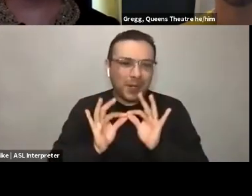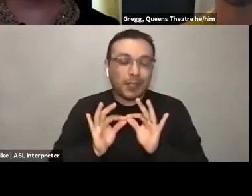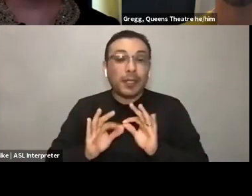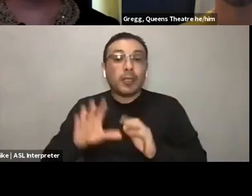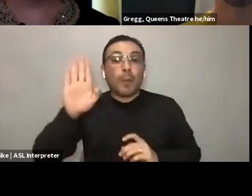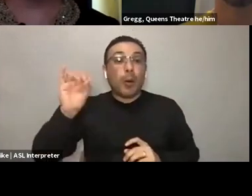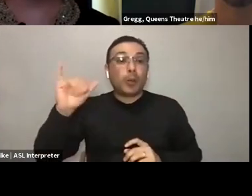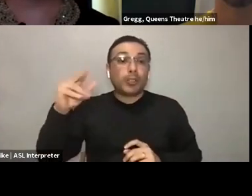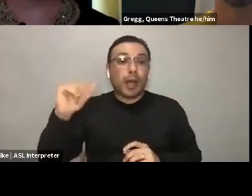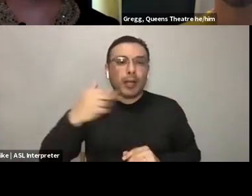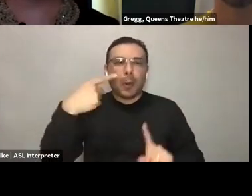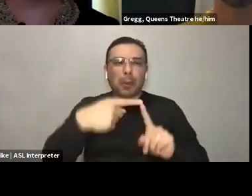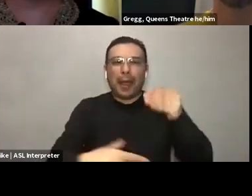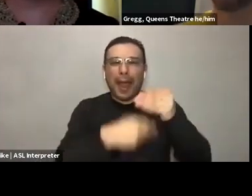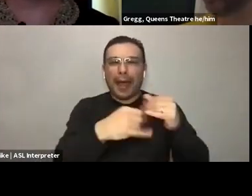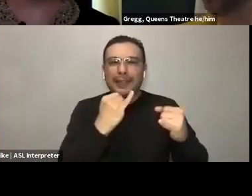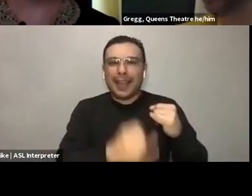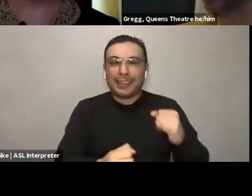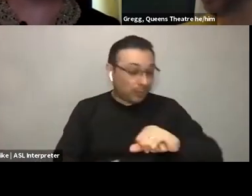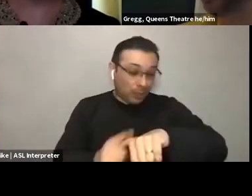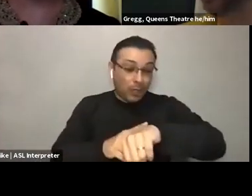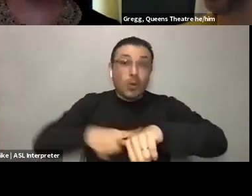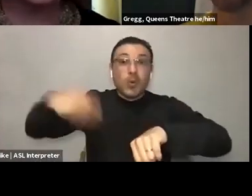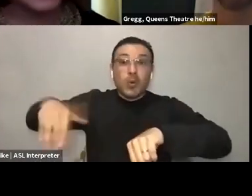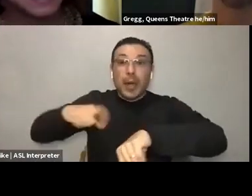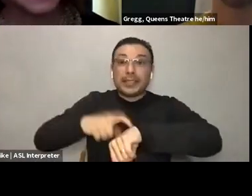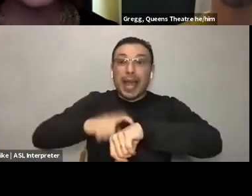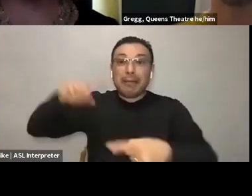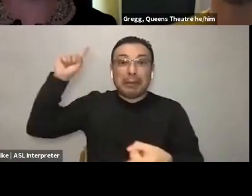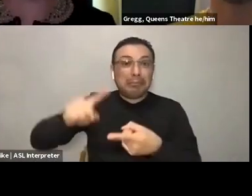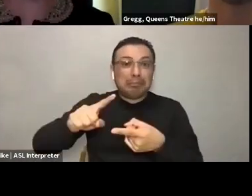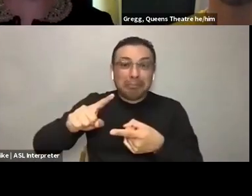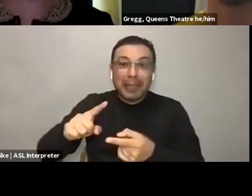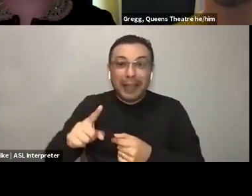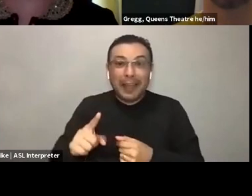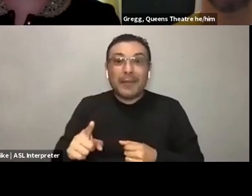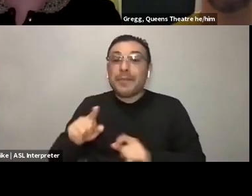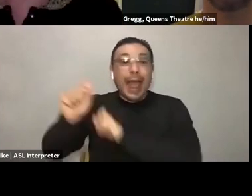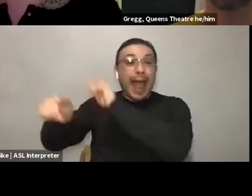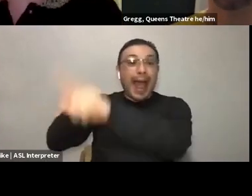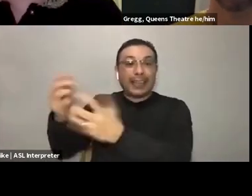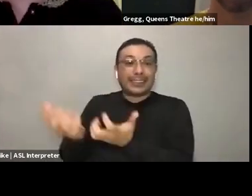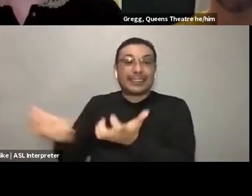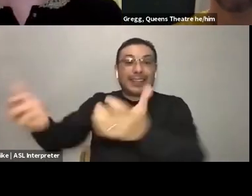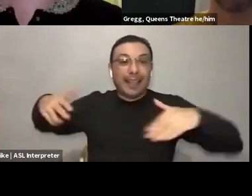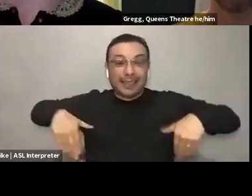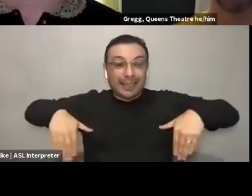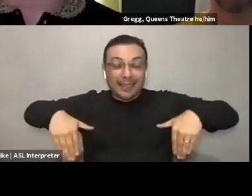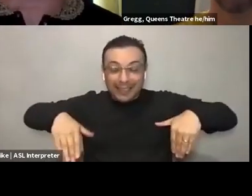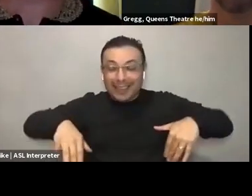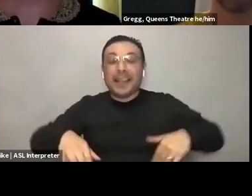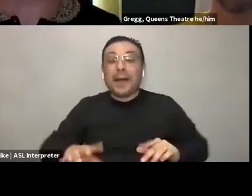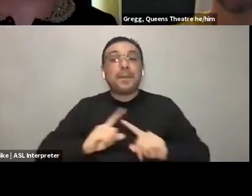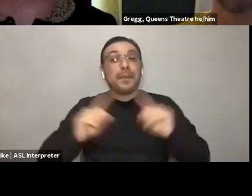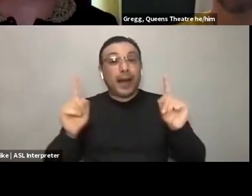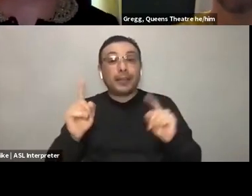up, Bojana. So we are really, really running low on time and we have a whole audience question. Um, I also want